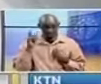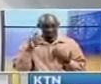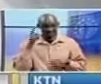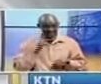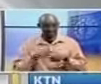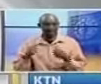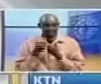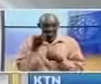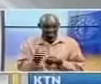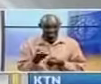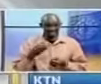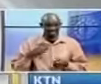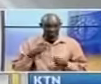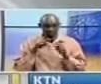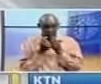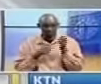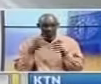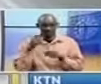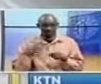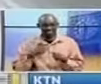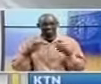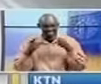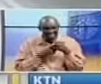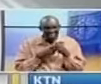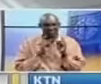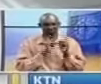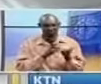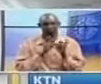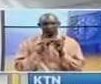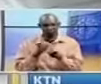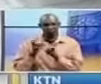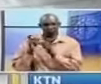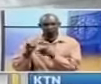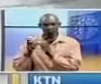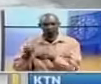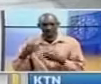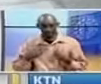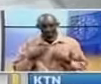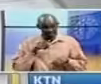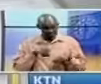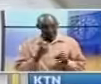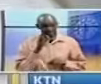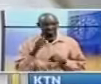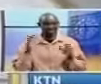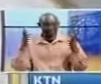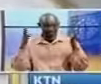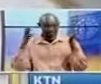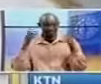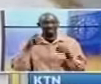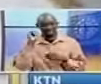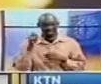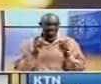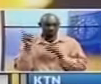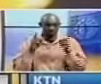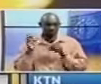first time, also saw the group win a total of 6 awards across the categories on offer. Now, during the awards ceremony, Kenya Tourism Board